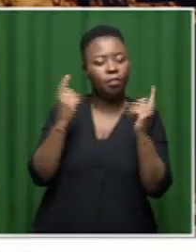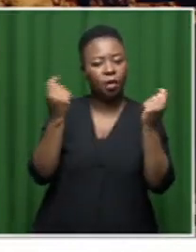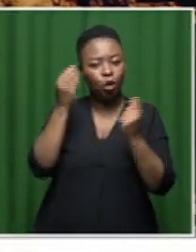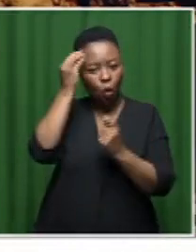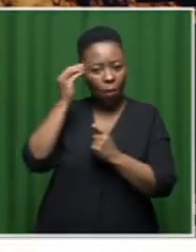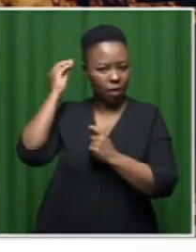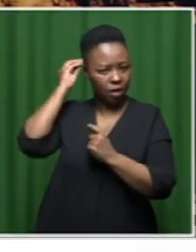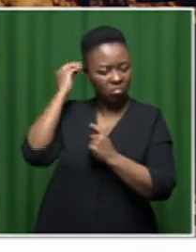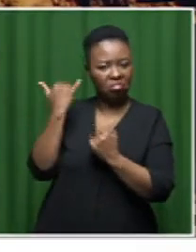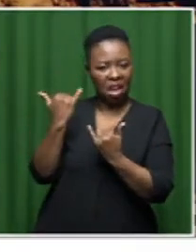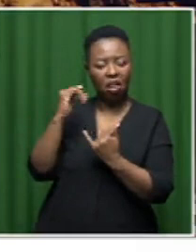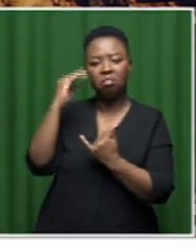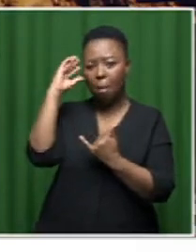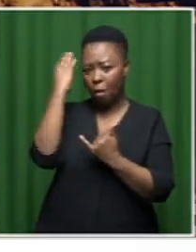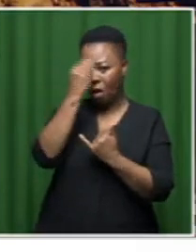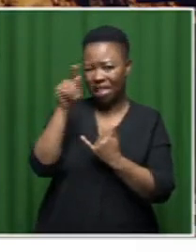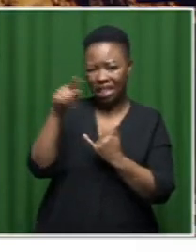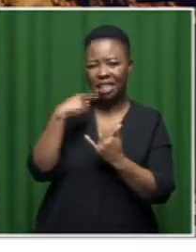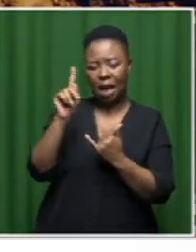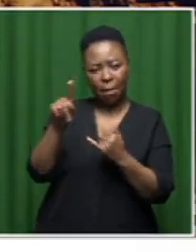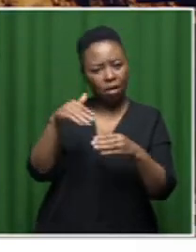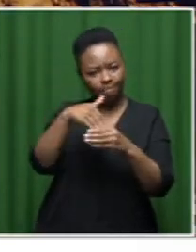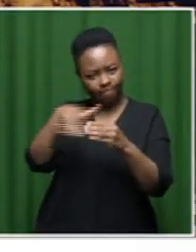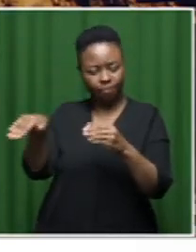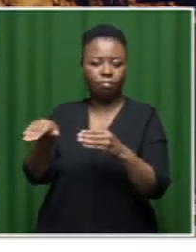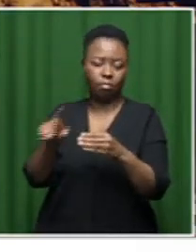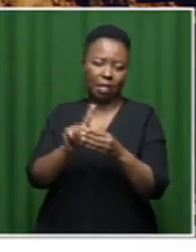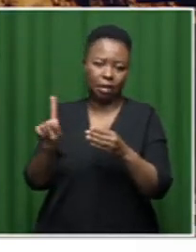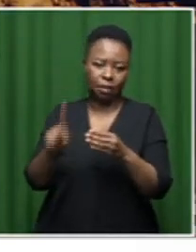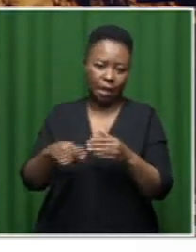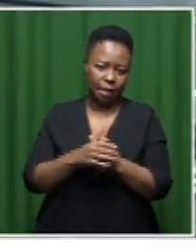mounting calls for the police minister, Pegicele, to step down.